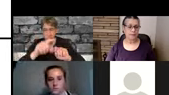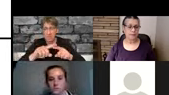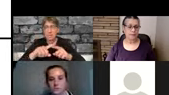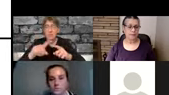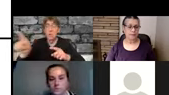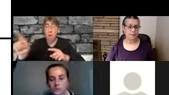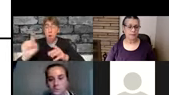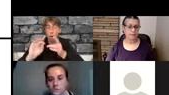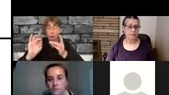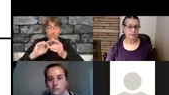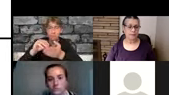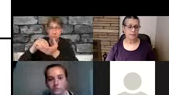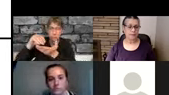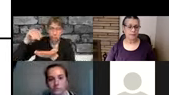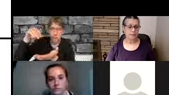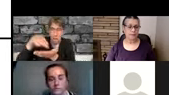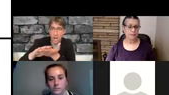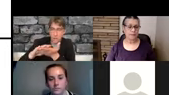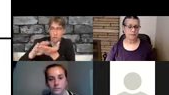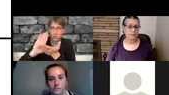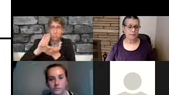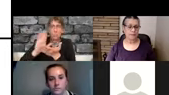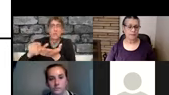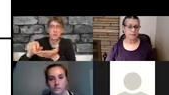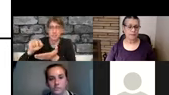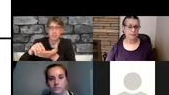shared with MBTA leadership.